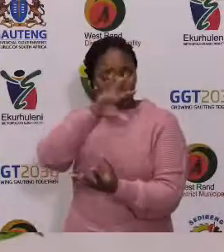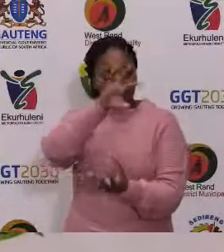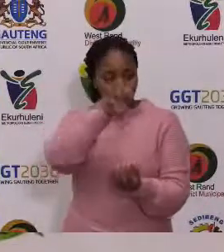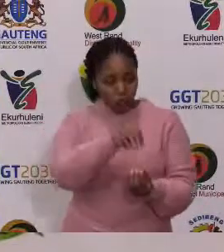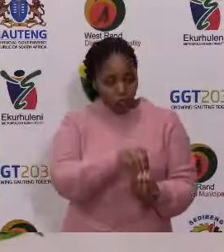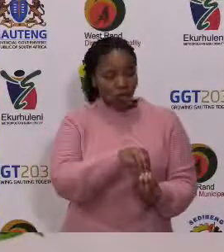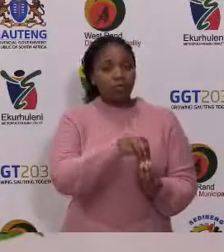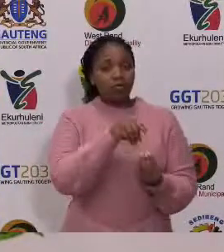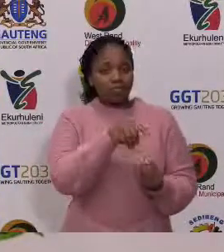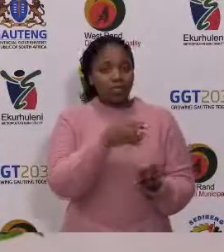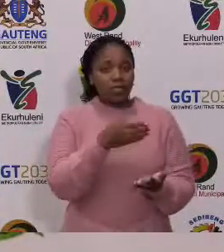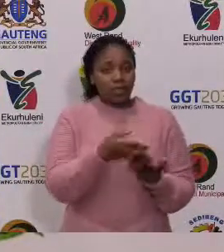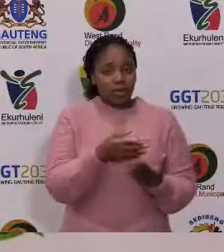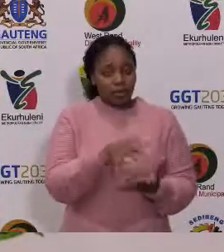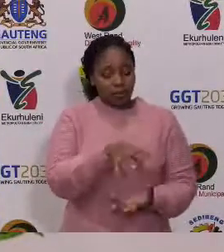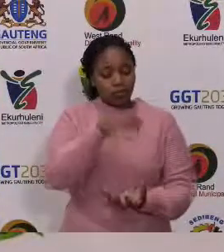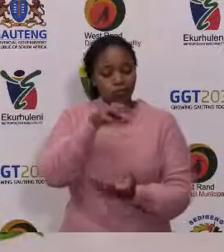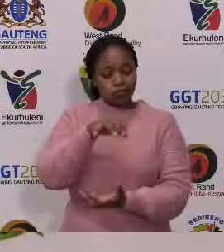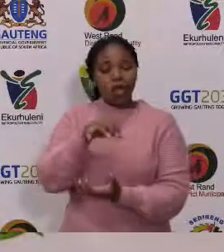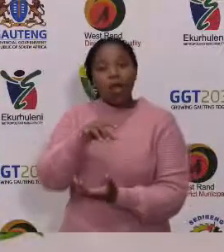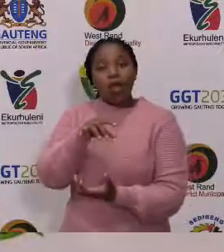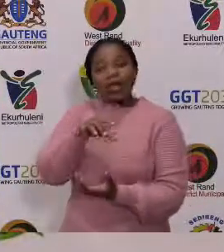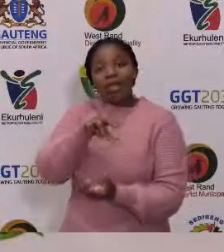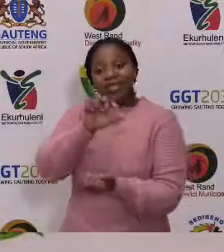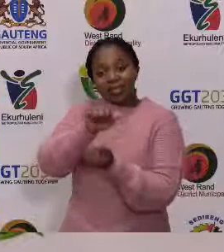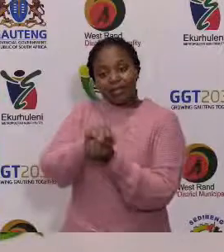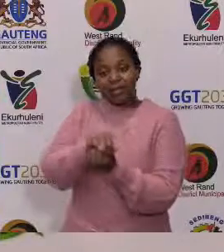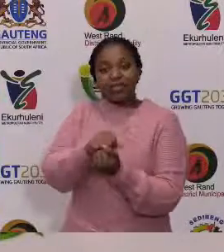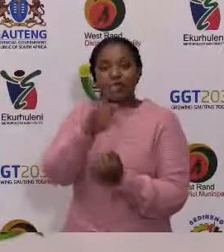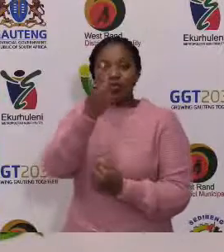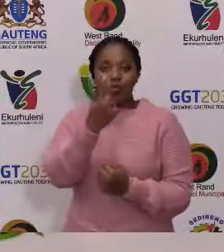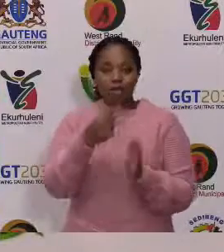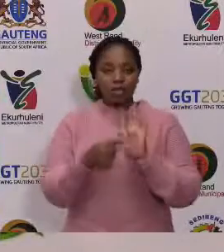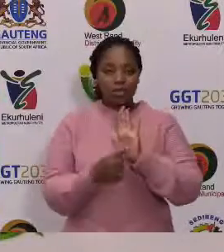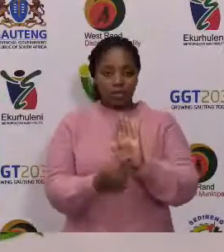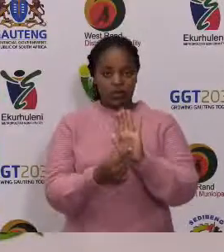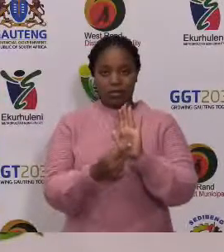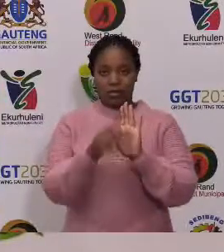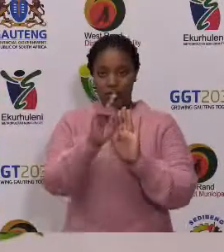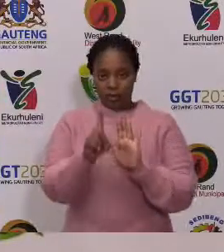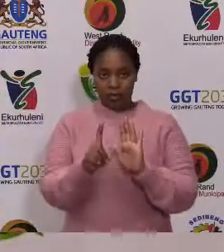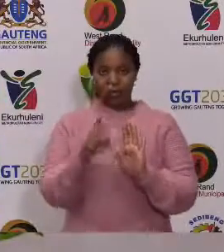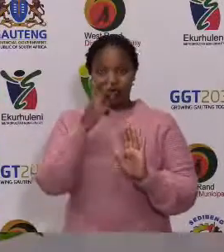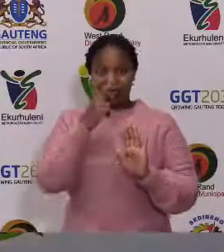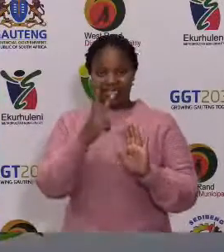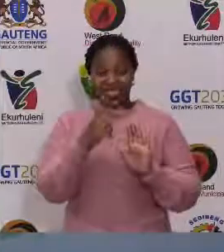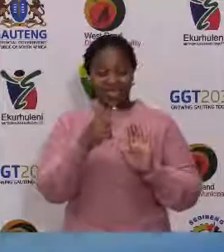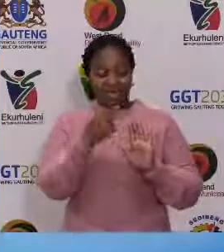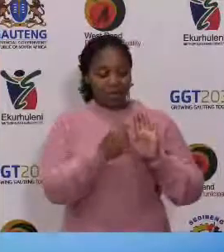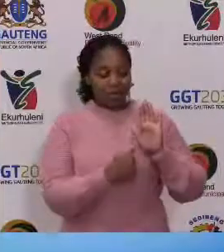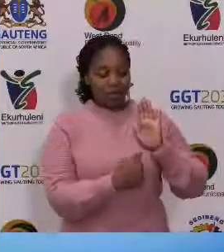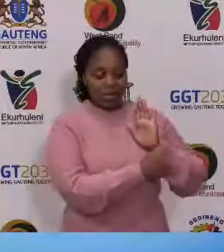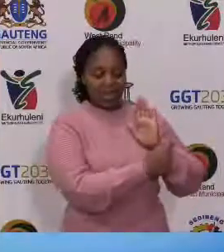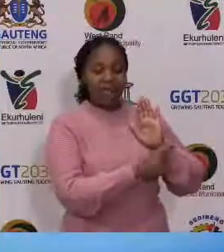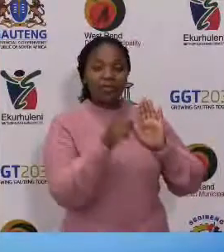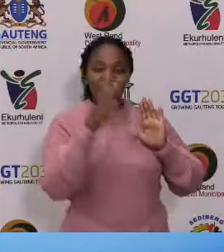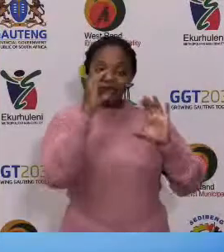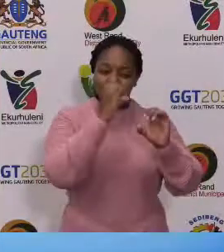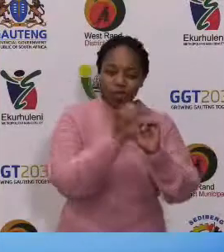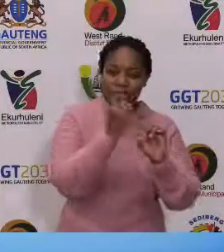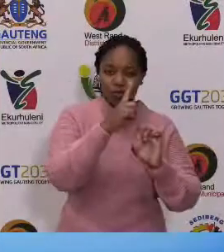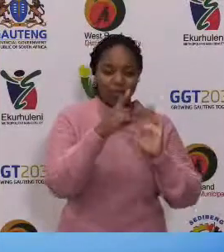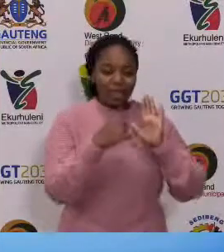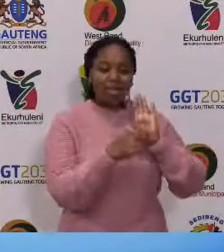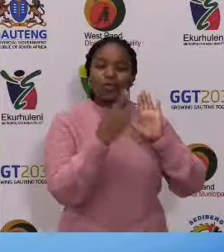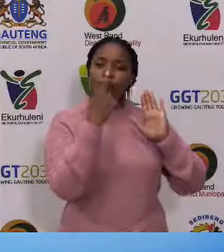together into a comprehensive indicator. And what you see there, what you have to focus on is the red line. You can see the red